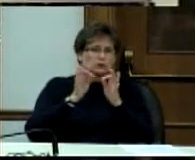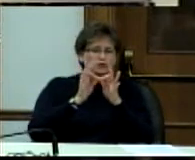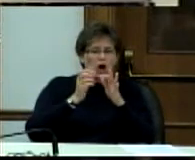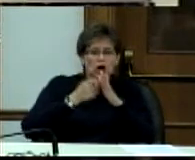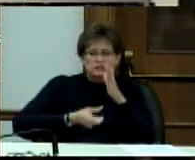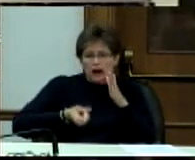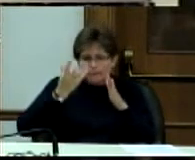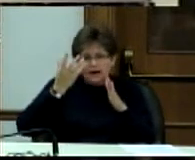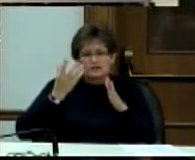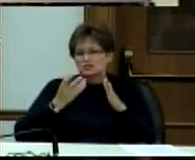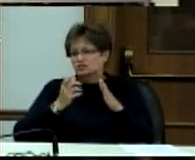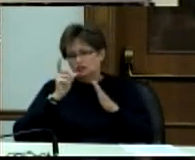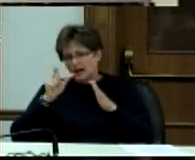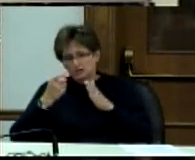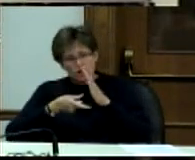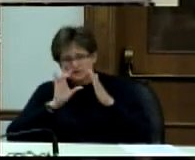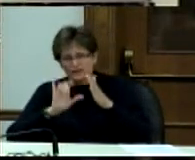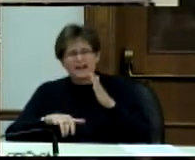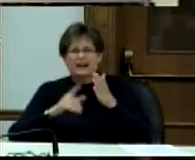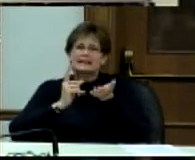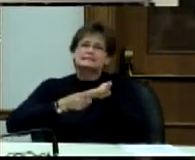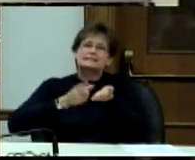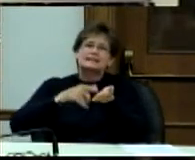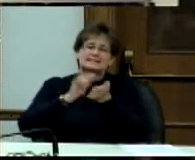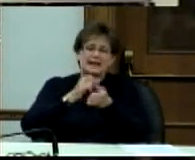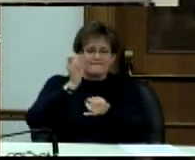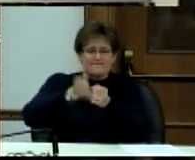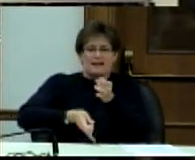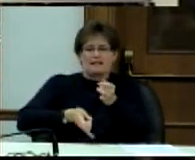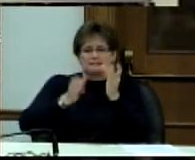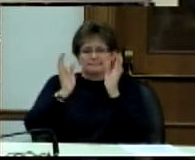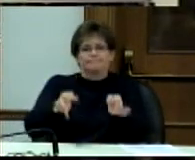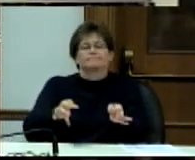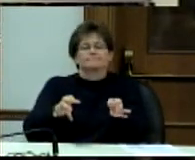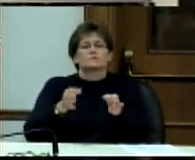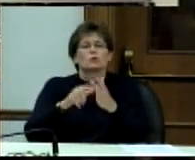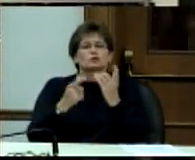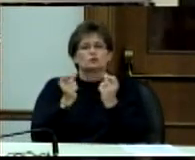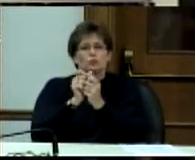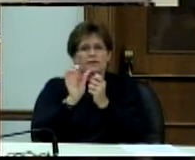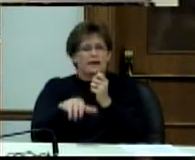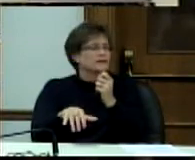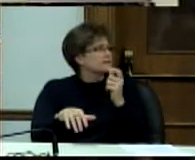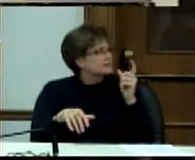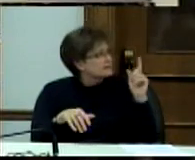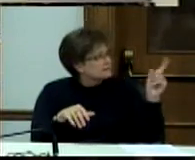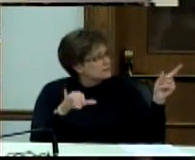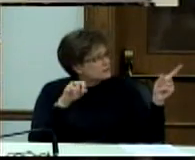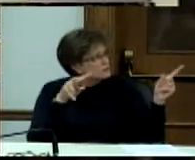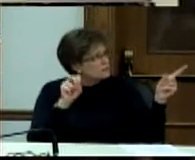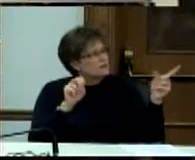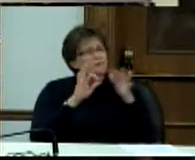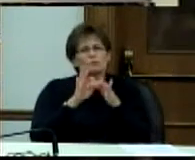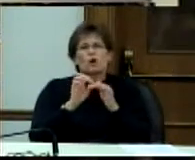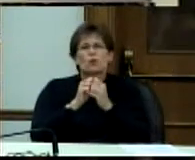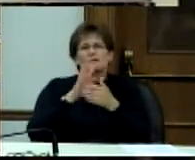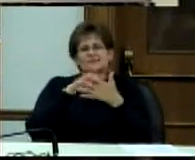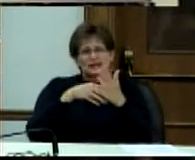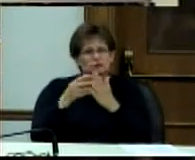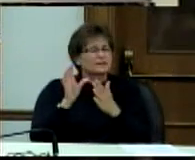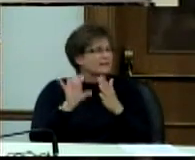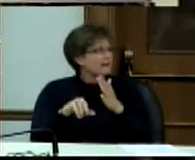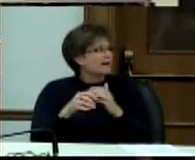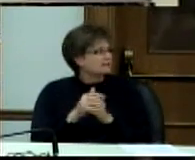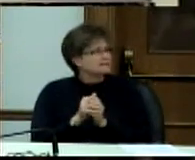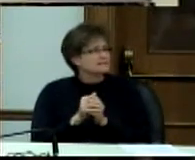charges and what should be charged, what shouldn't be charged, and we were able to find a resolution for that as well. And community ed is doing all the scheduling, Yep. facilities